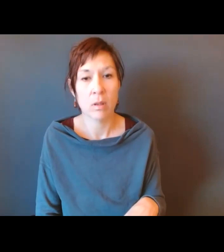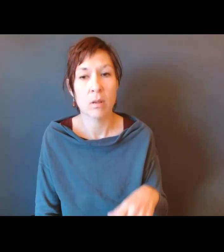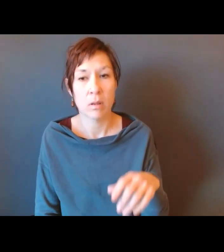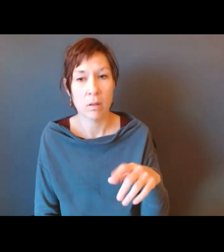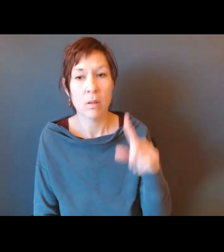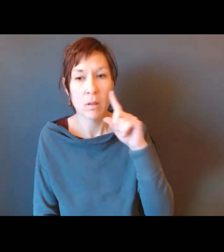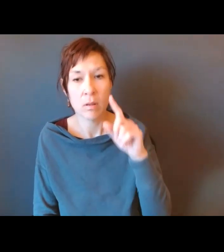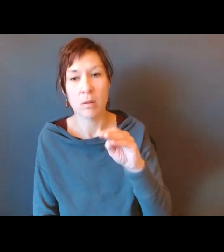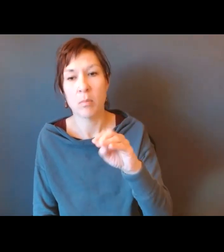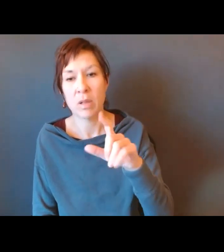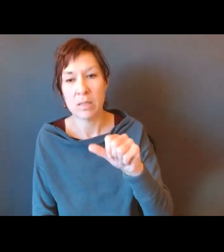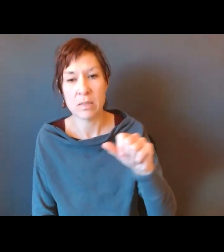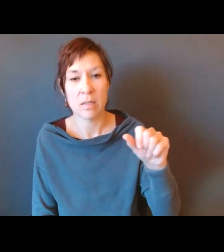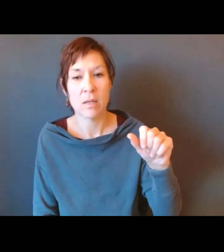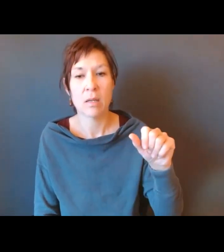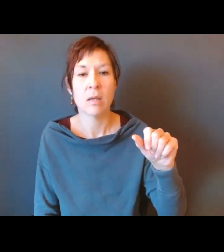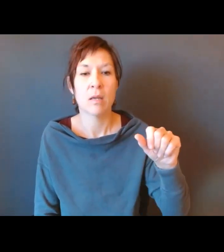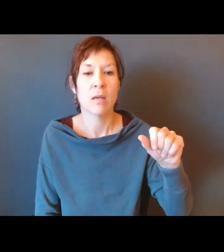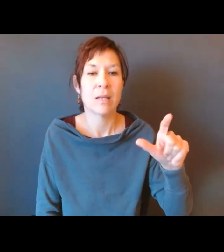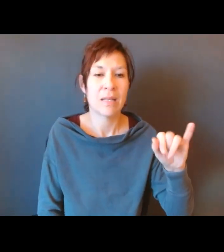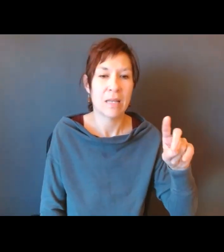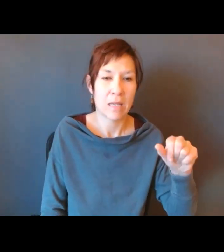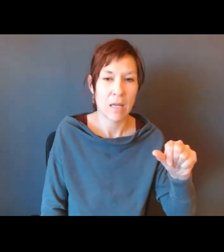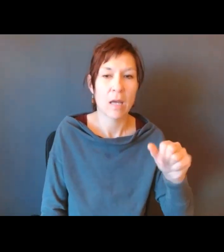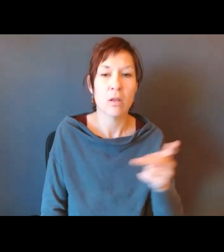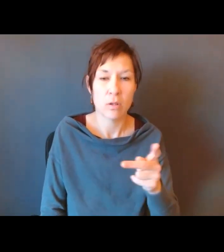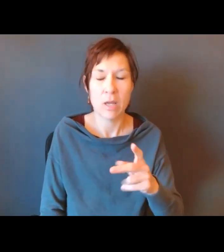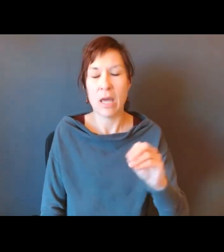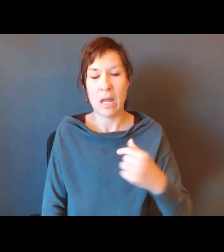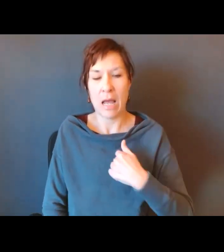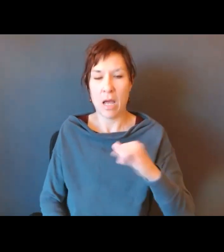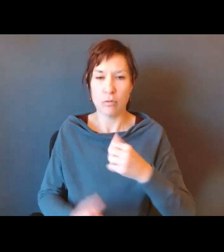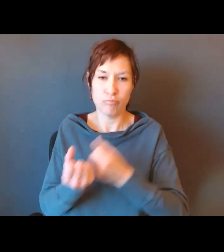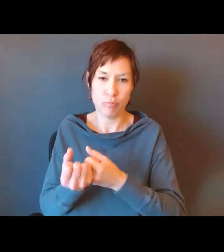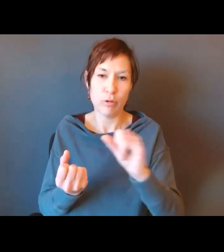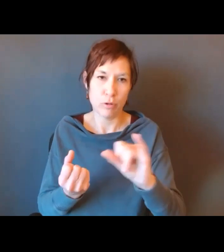and Lydia who had moved, and I also vote to approve.